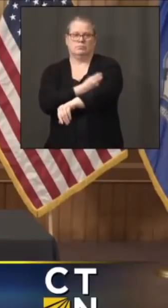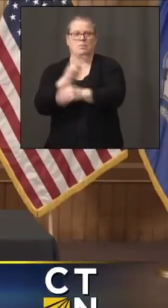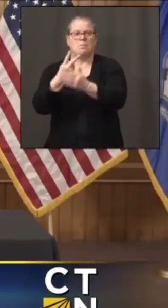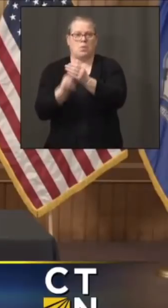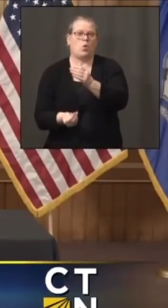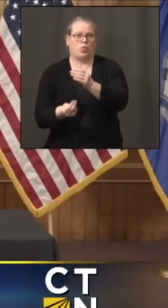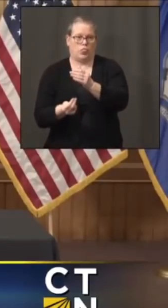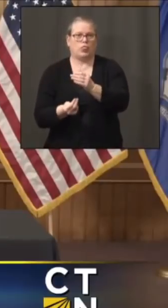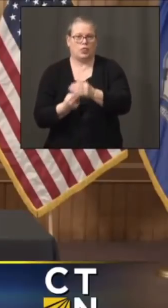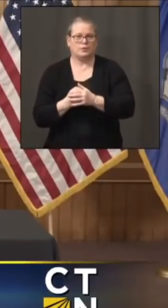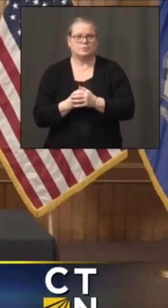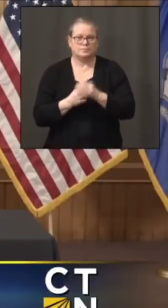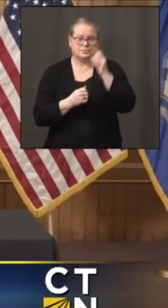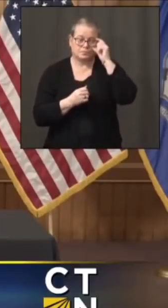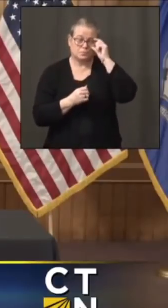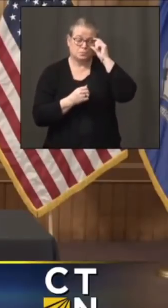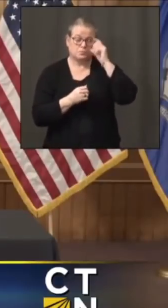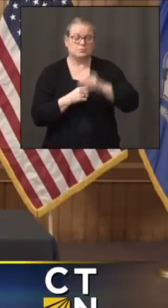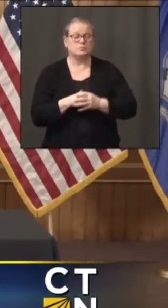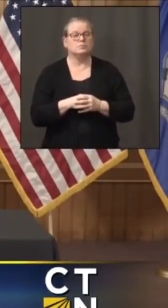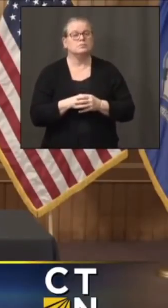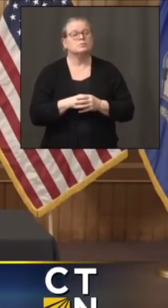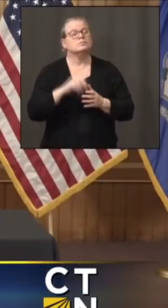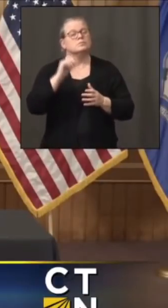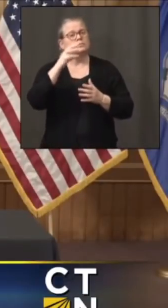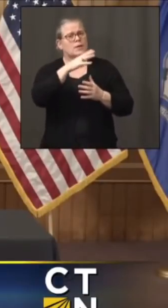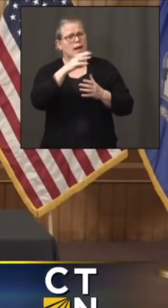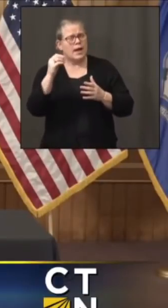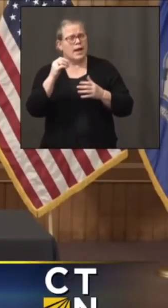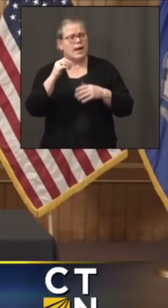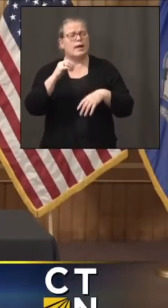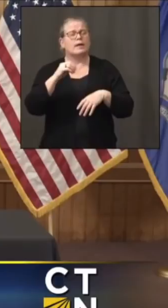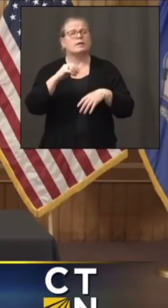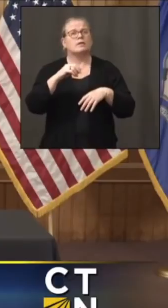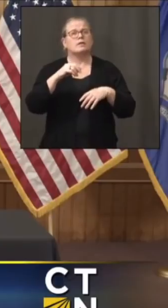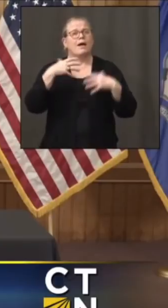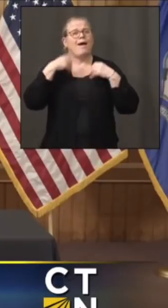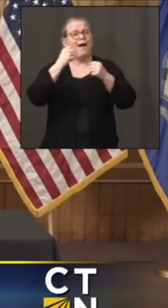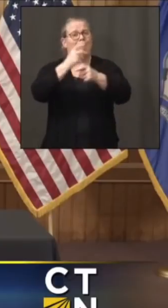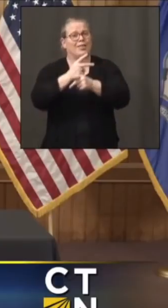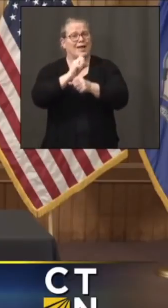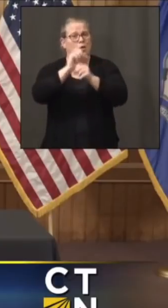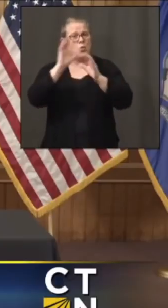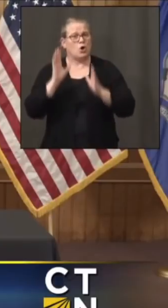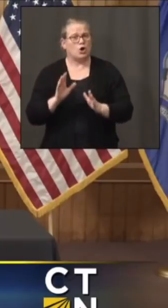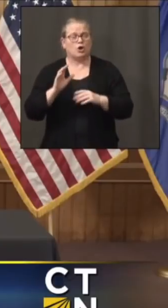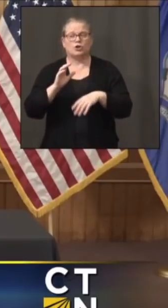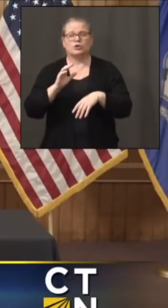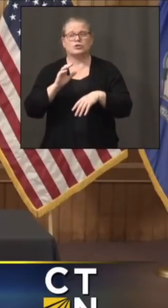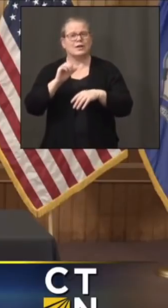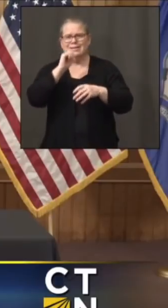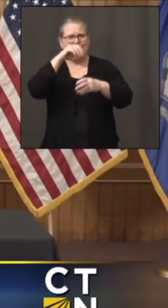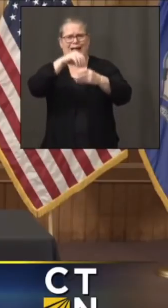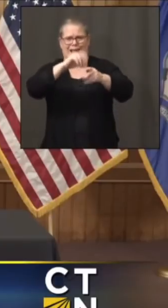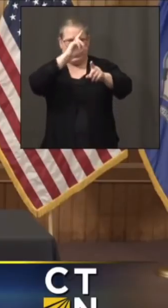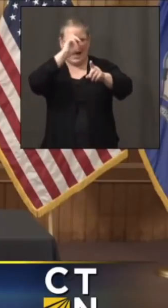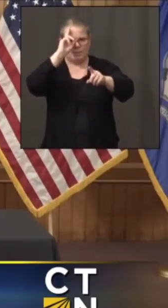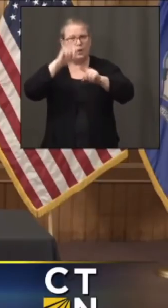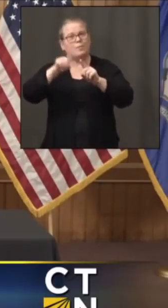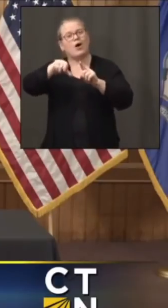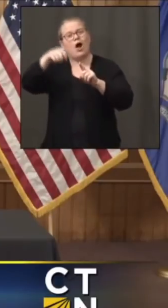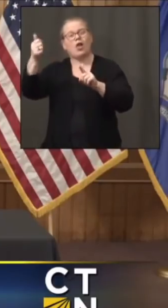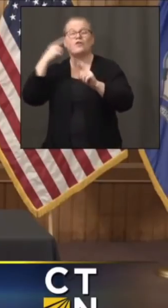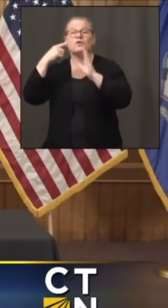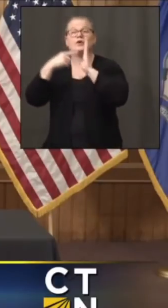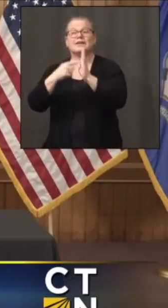And then lastly, looking at, healthcare workers outside of hospitals, what about, for instance, home care workers who take care of